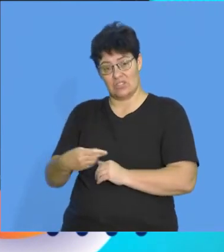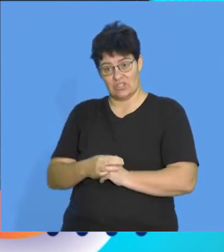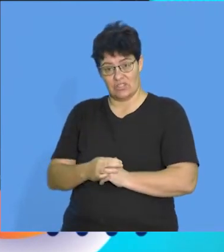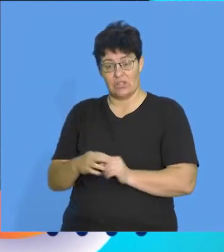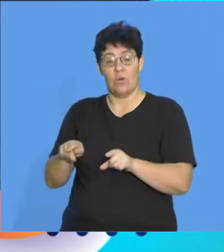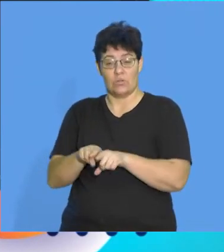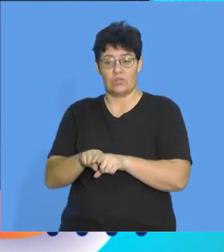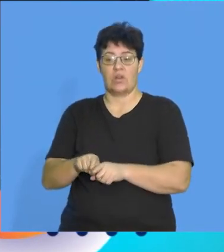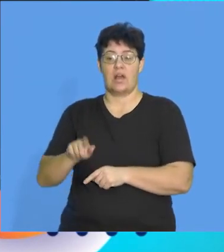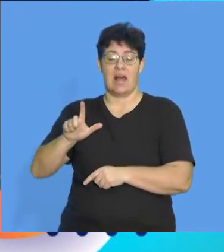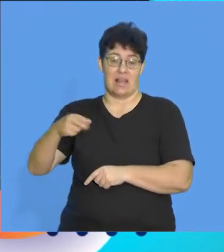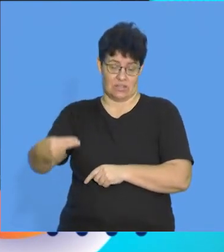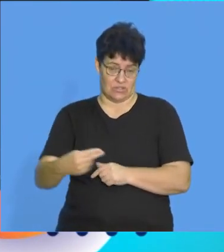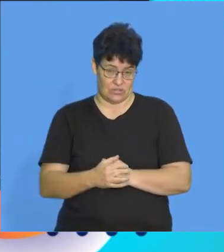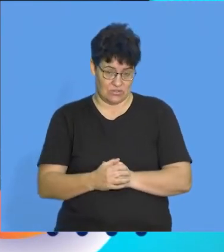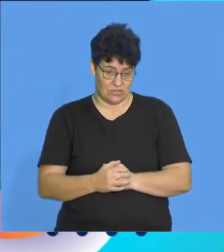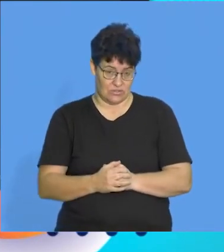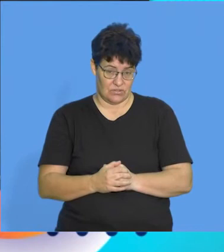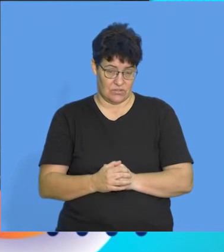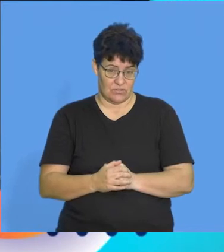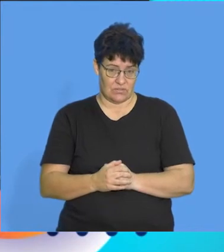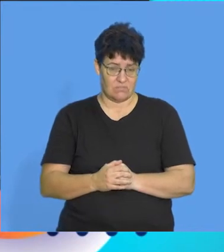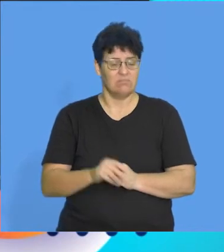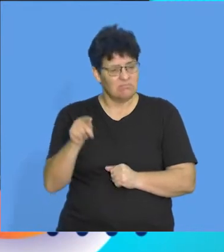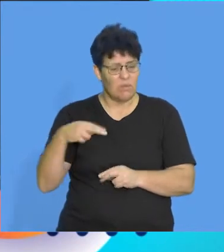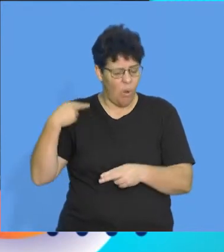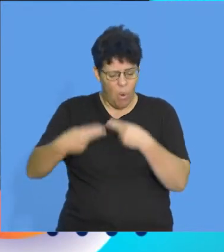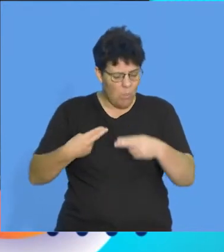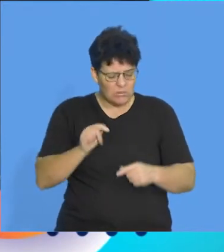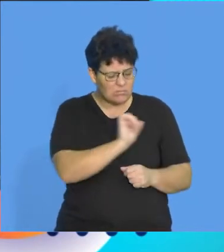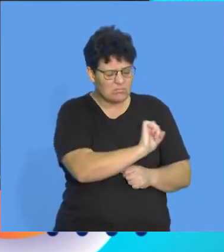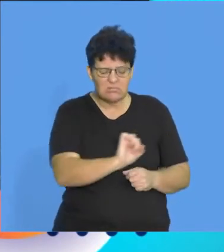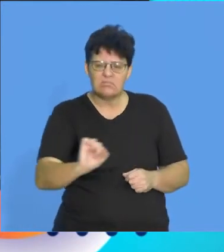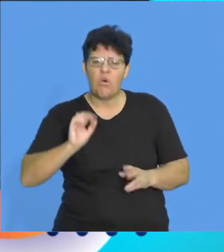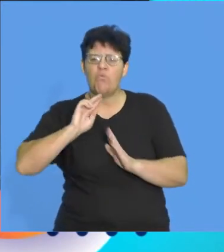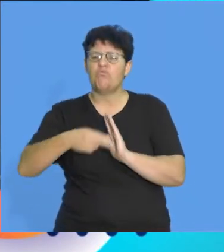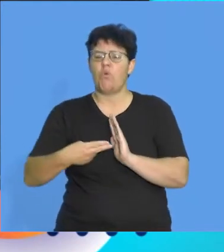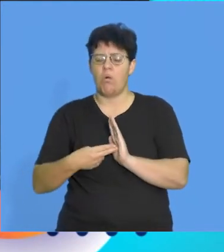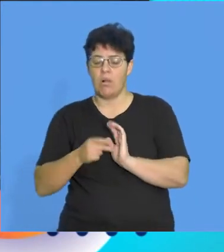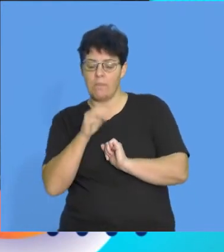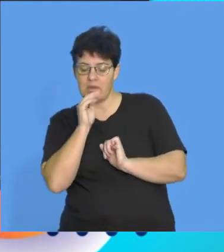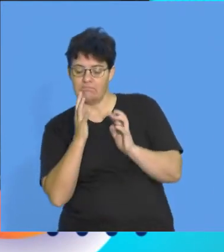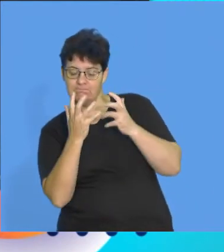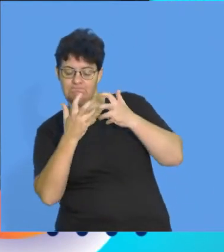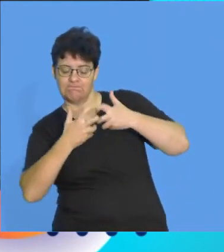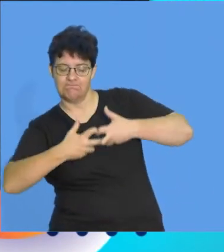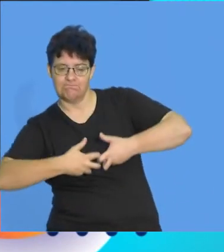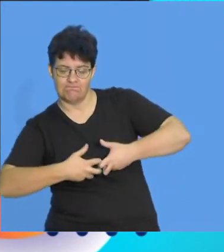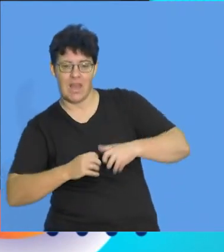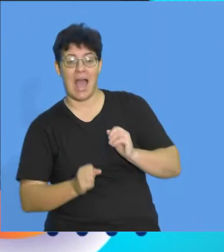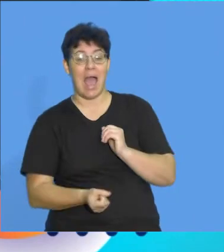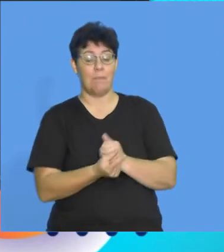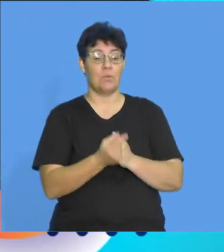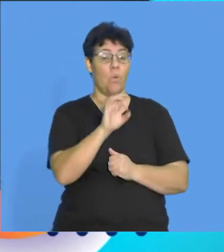and LH. Let's try and understand the roles of these hormones and how they bring about and coordinate the events that occur in both the